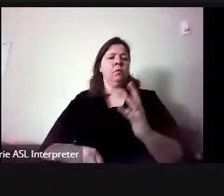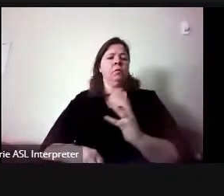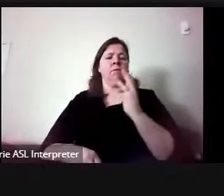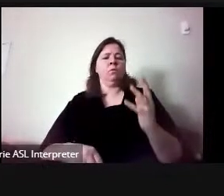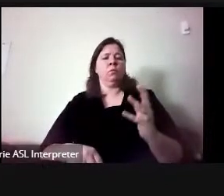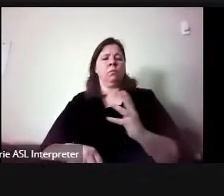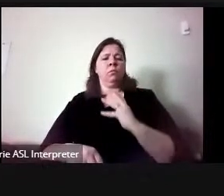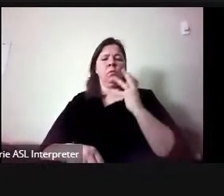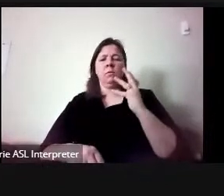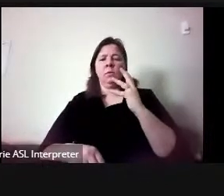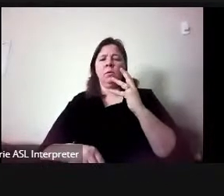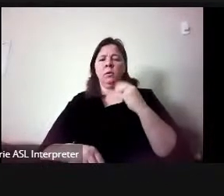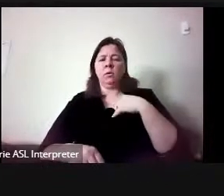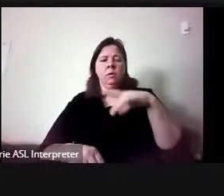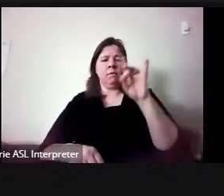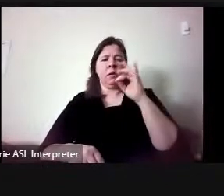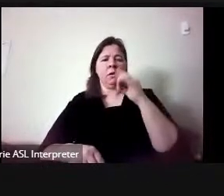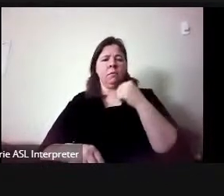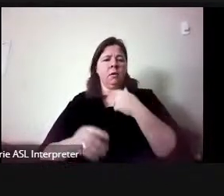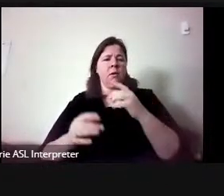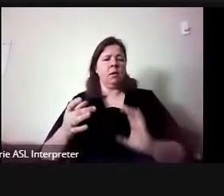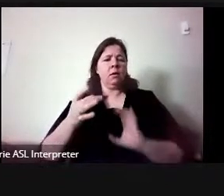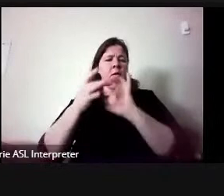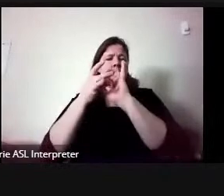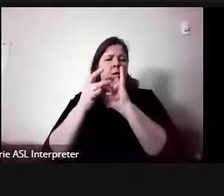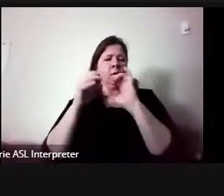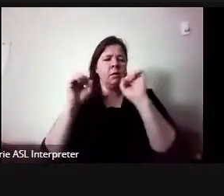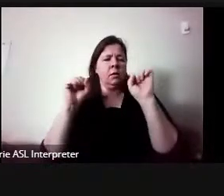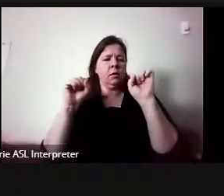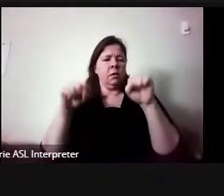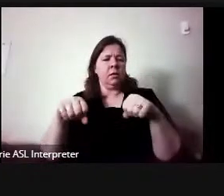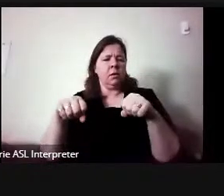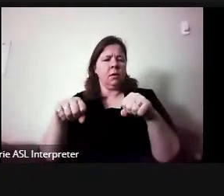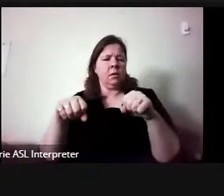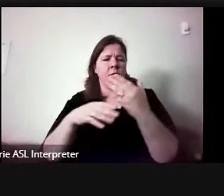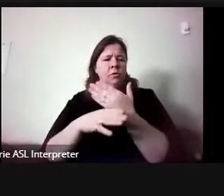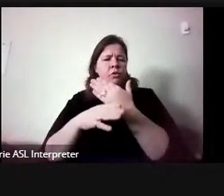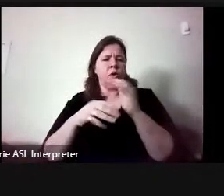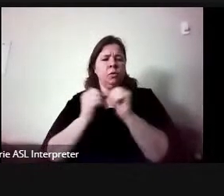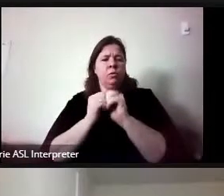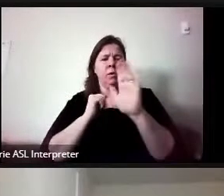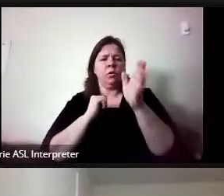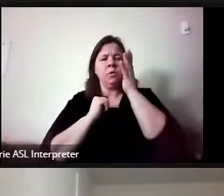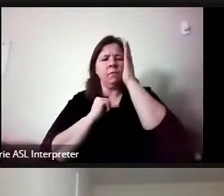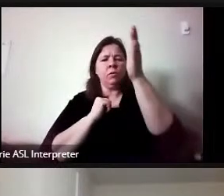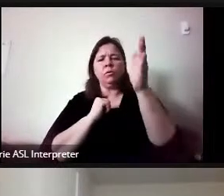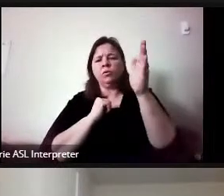sorted here. Let me find my link and that you can share with your prospects.